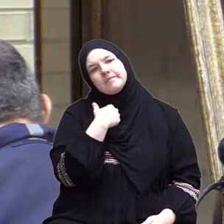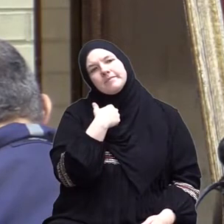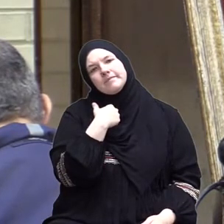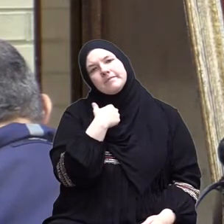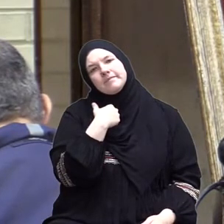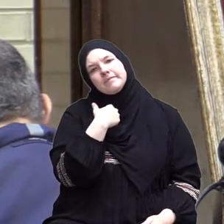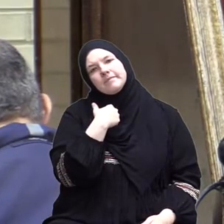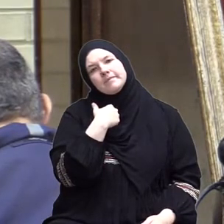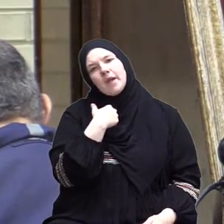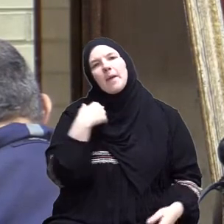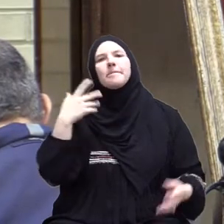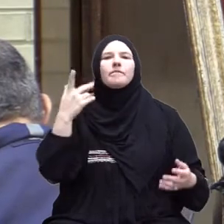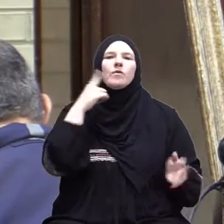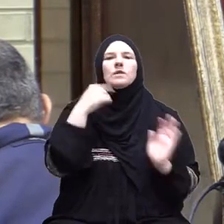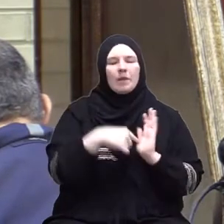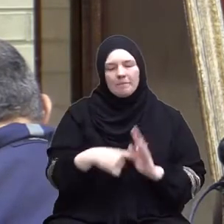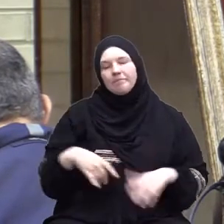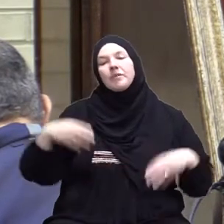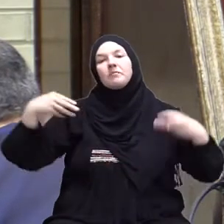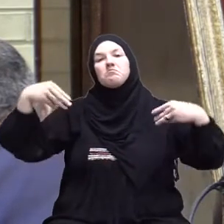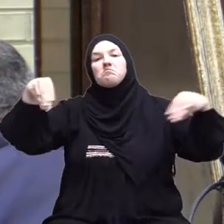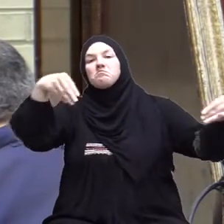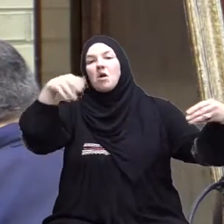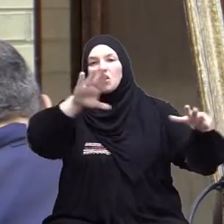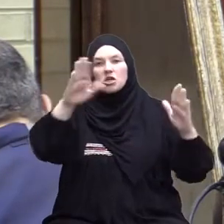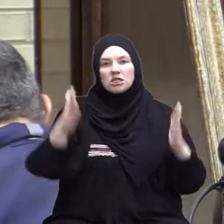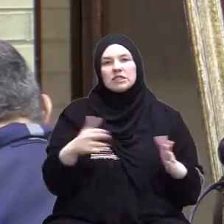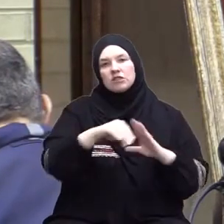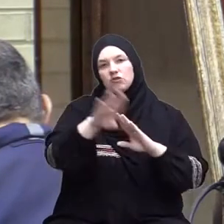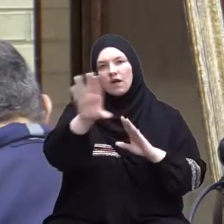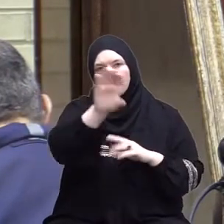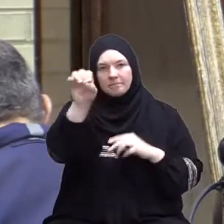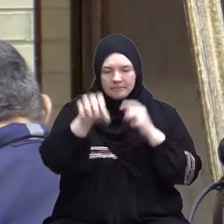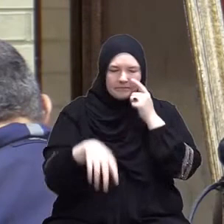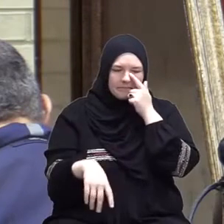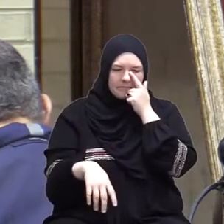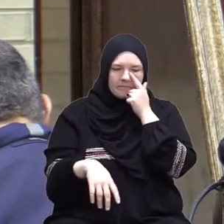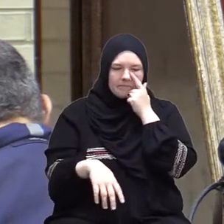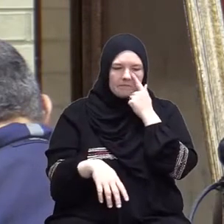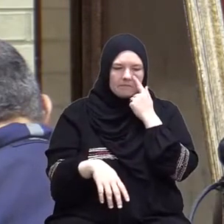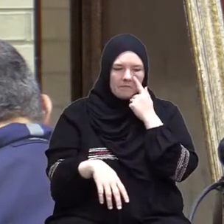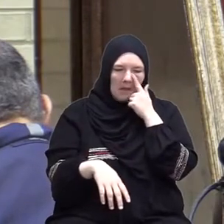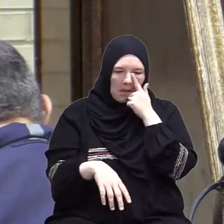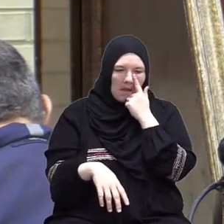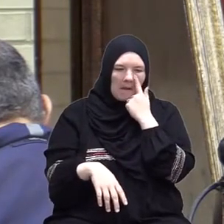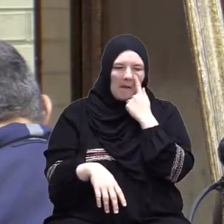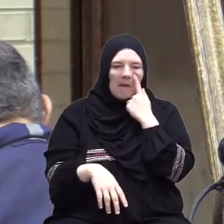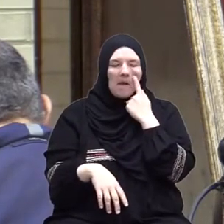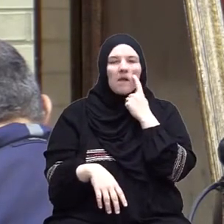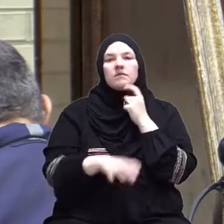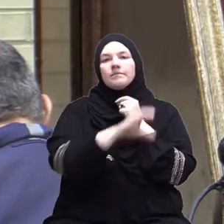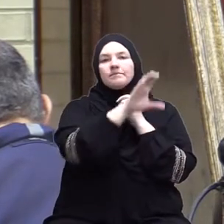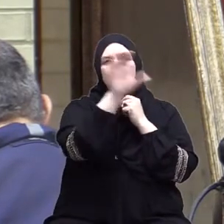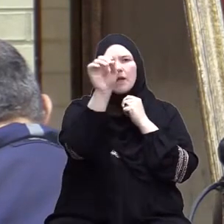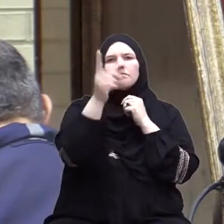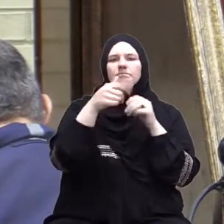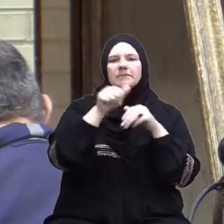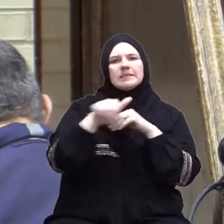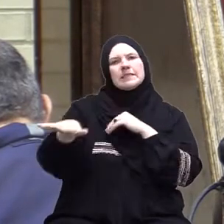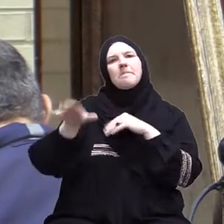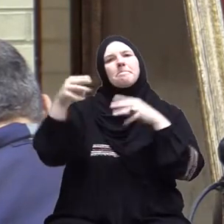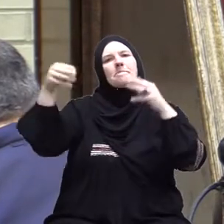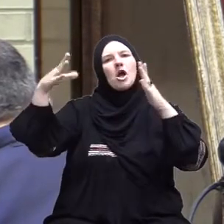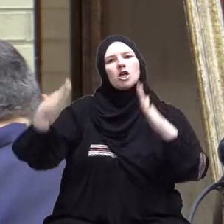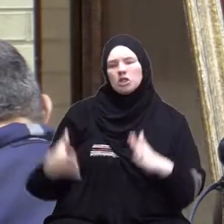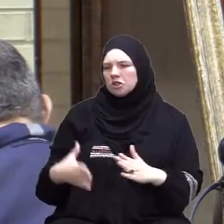marketers in your company, and you send those people to do marketing for your company